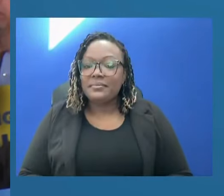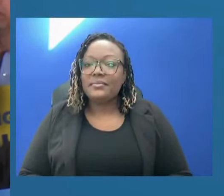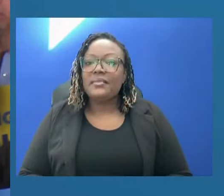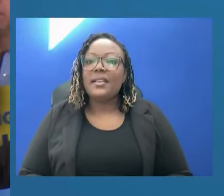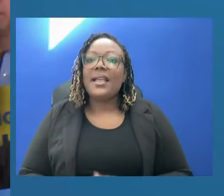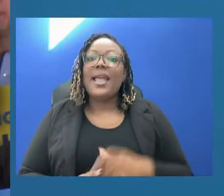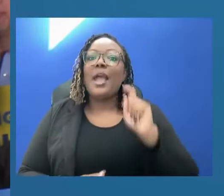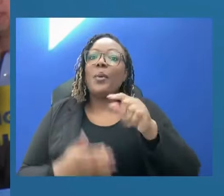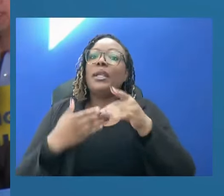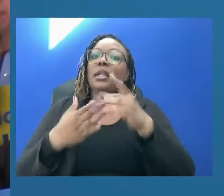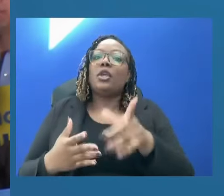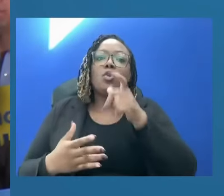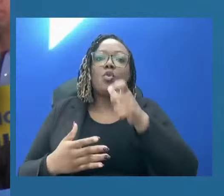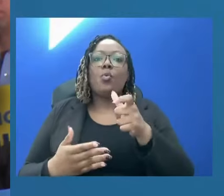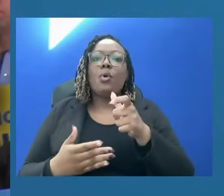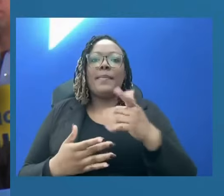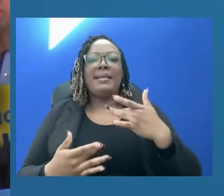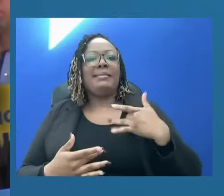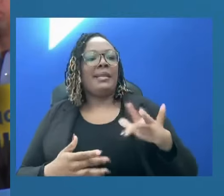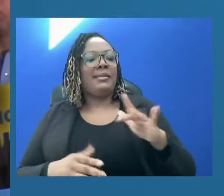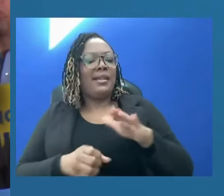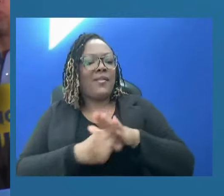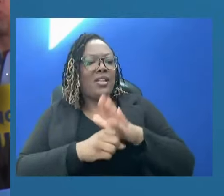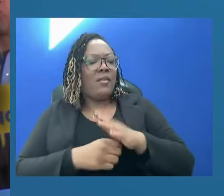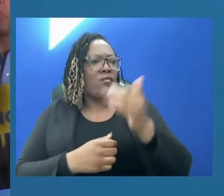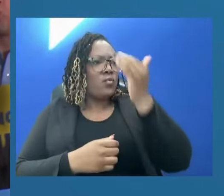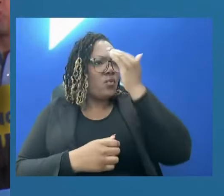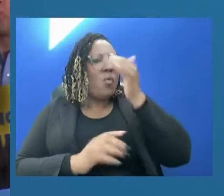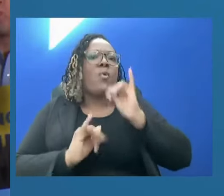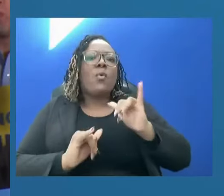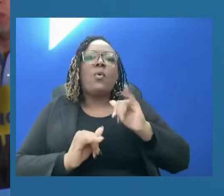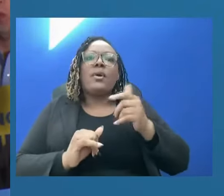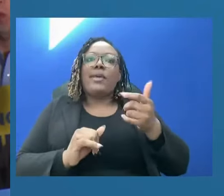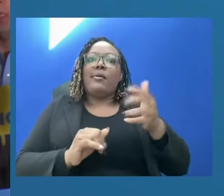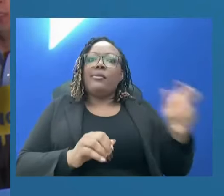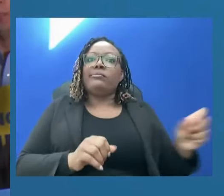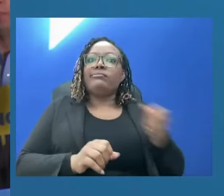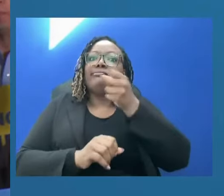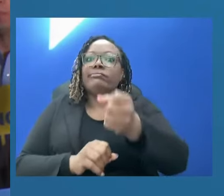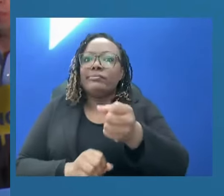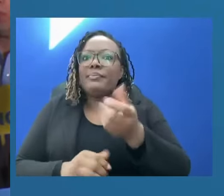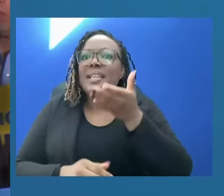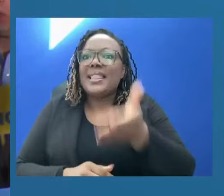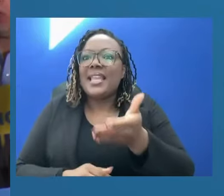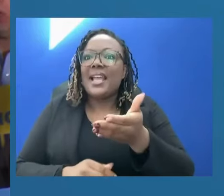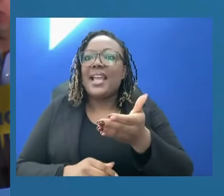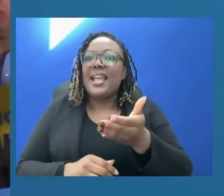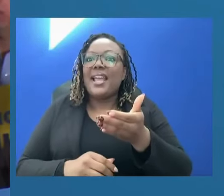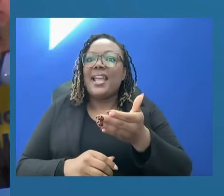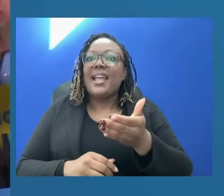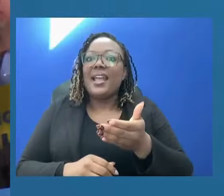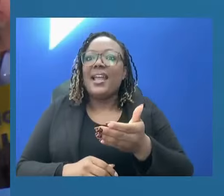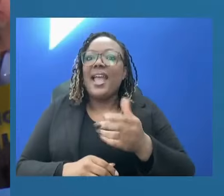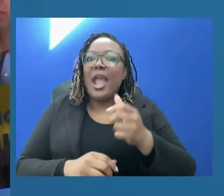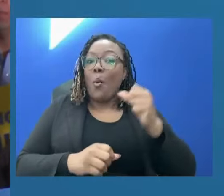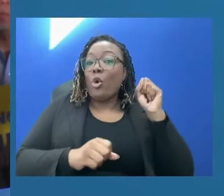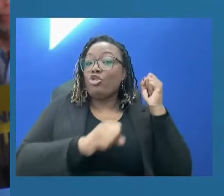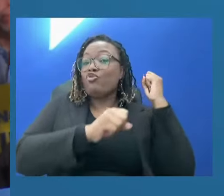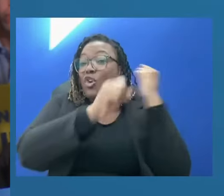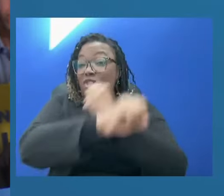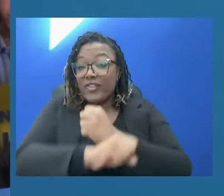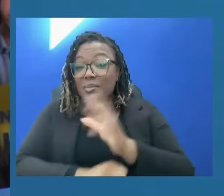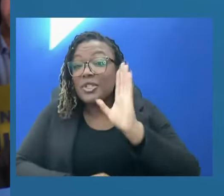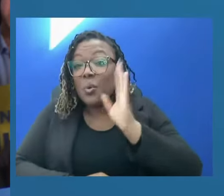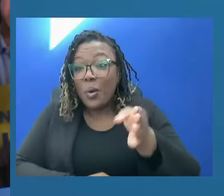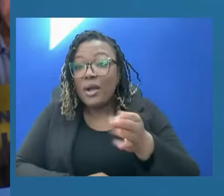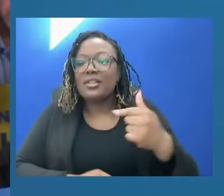need a leader that will be sensitive enough, that will step in and will throw the first punch. And